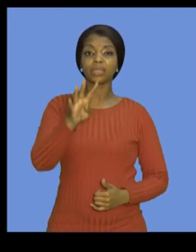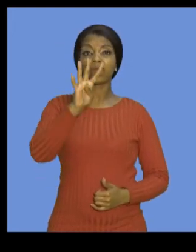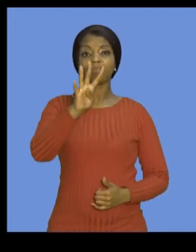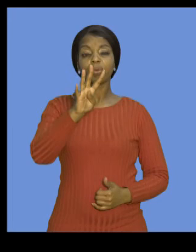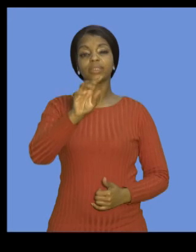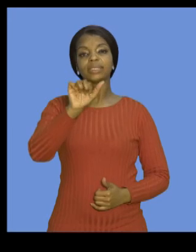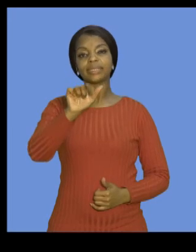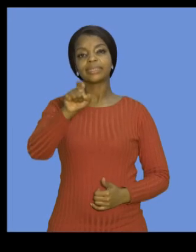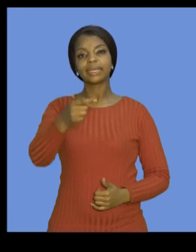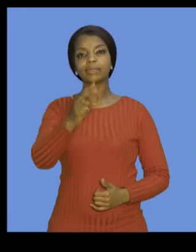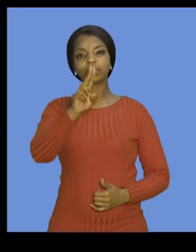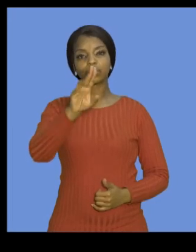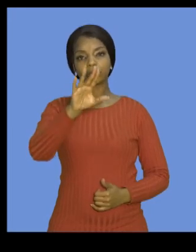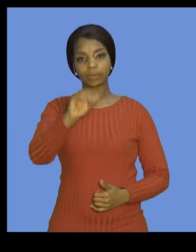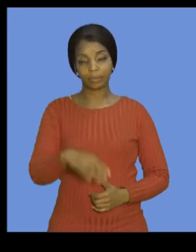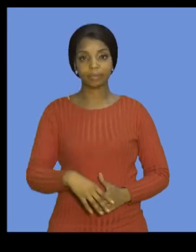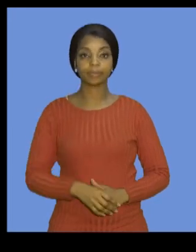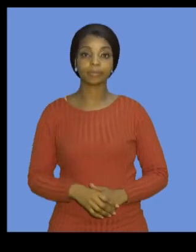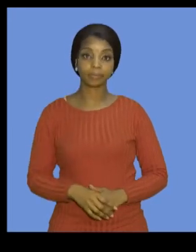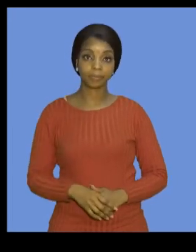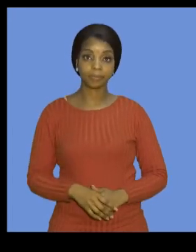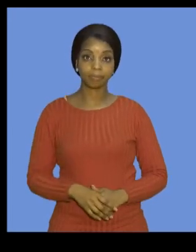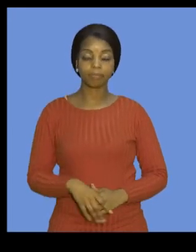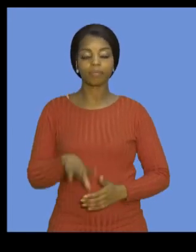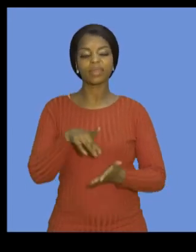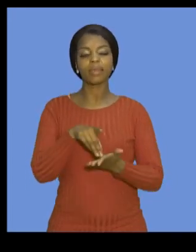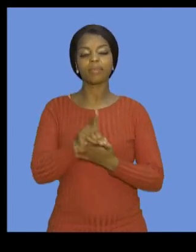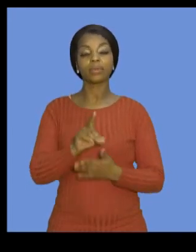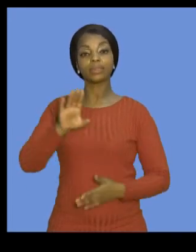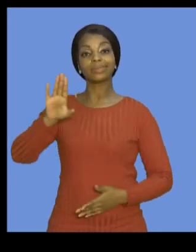46,250. Right, so her deposit is